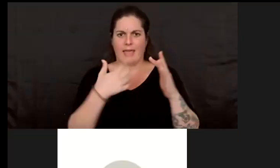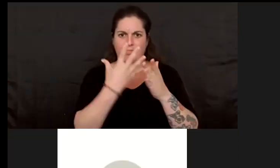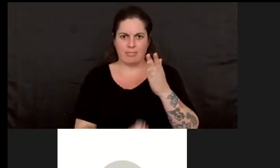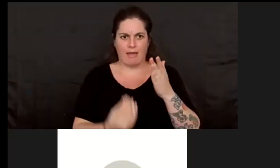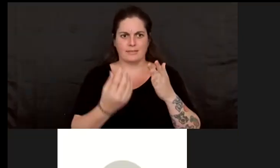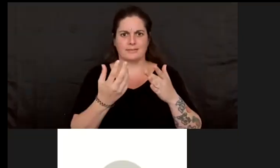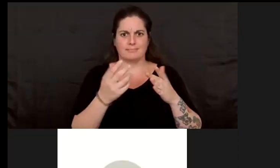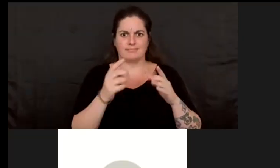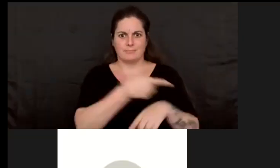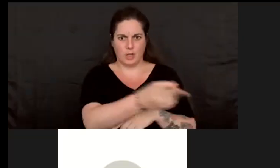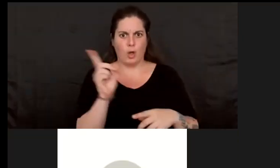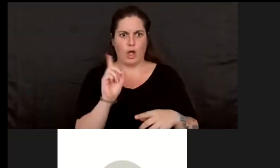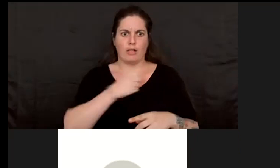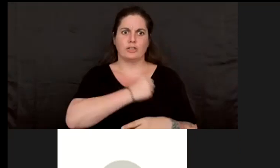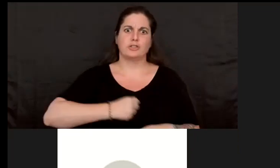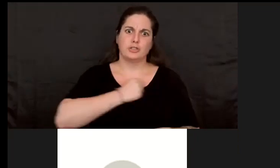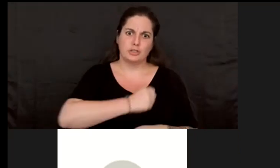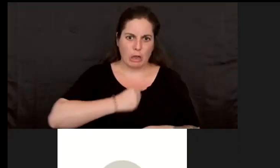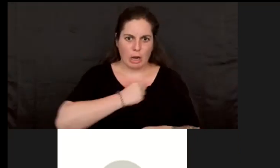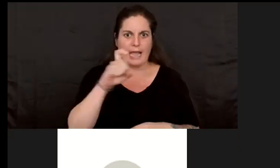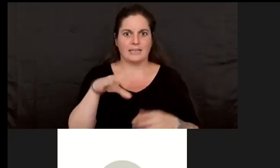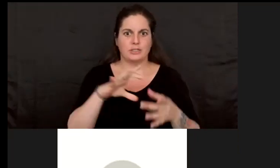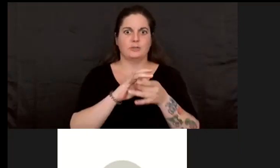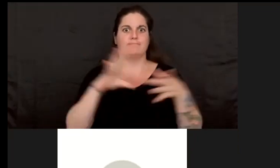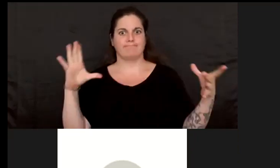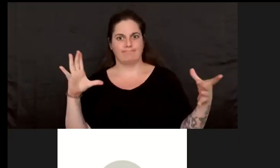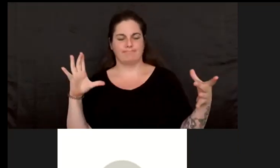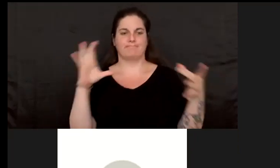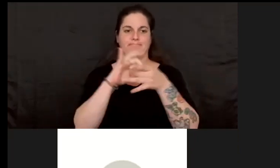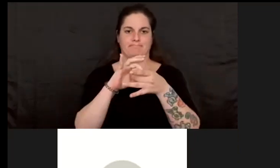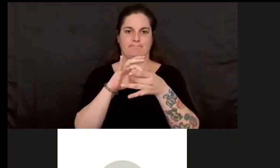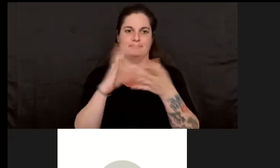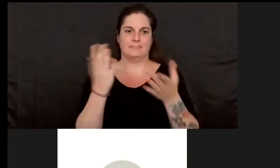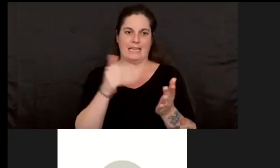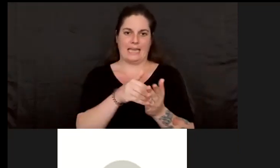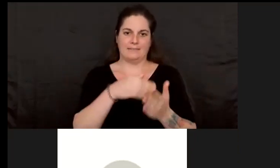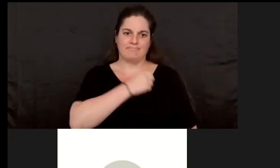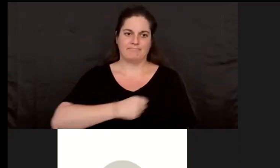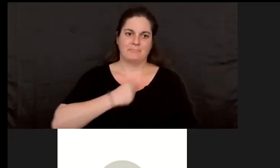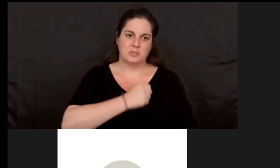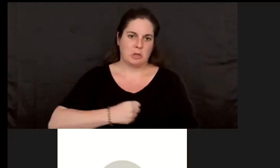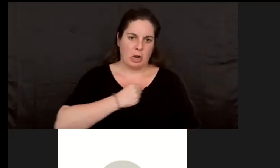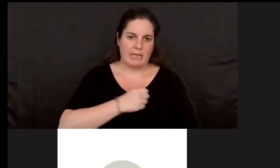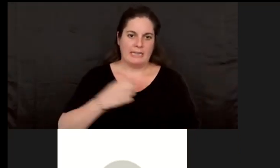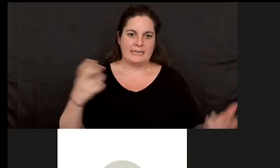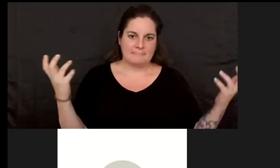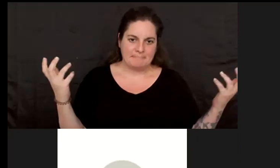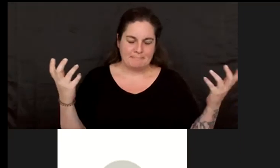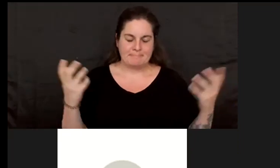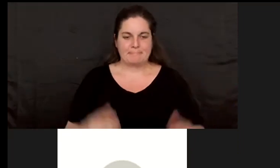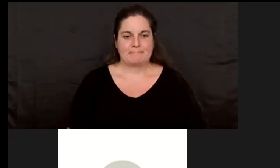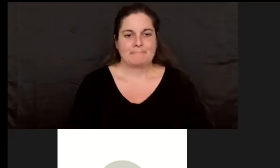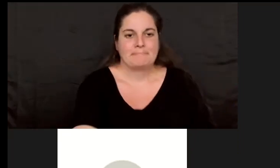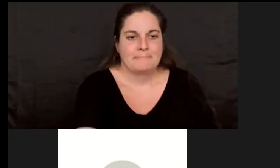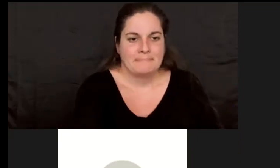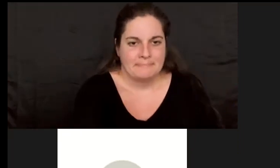couple of times. So I do apologize. Sometimes you just have to accept there are some things beyond your control, but